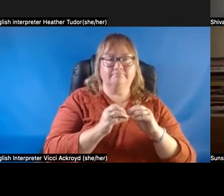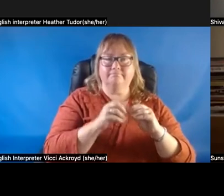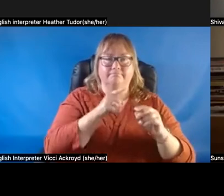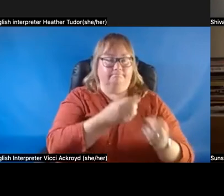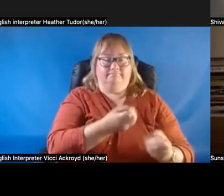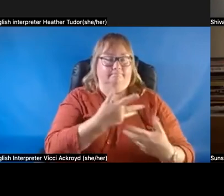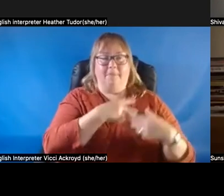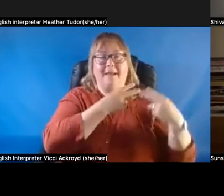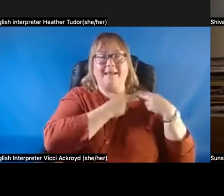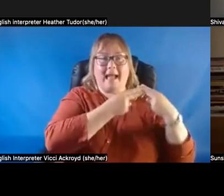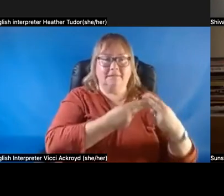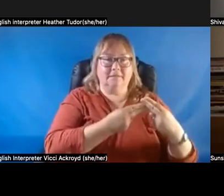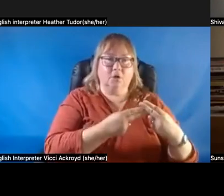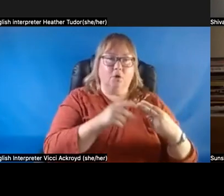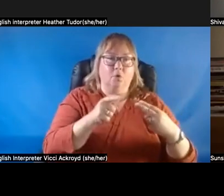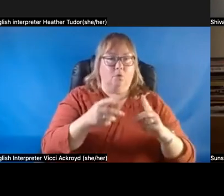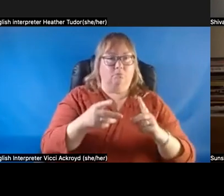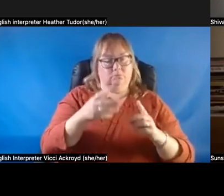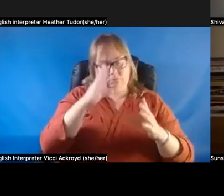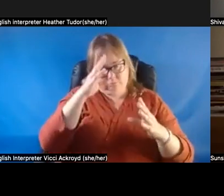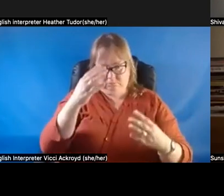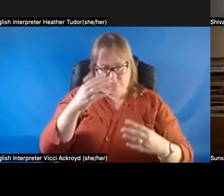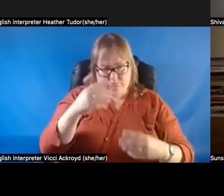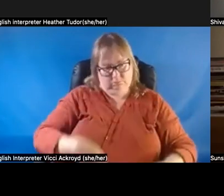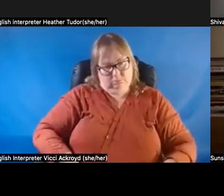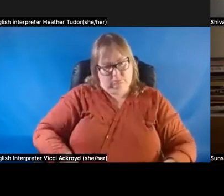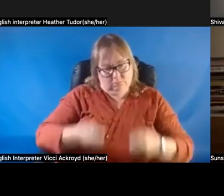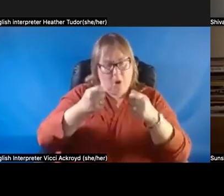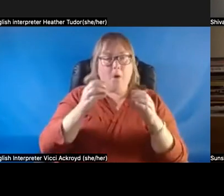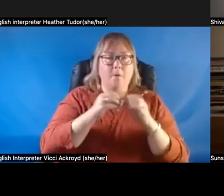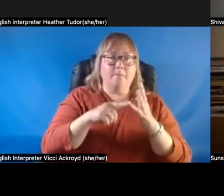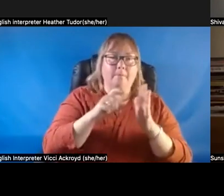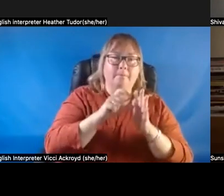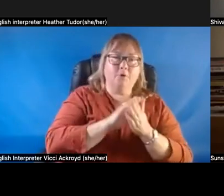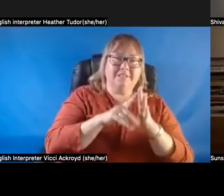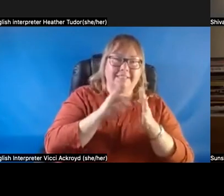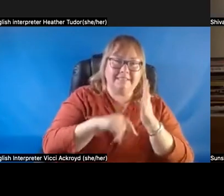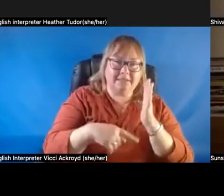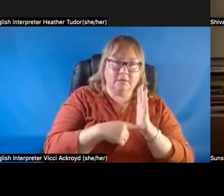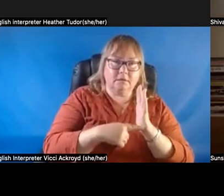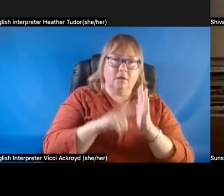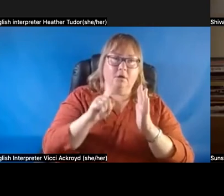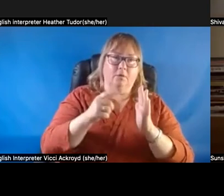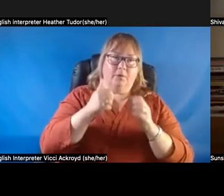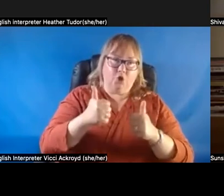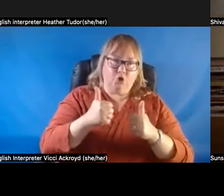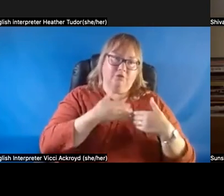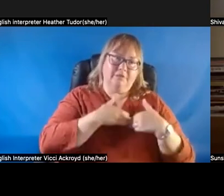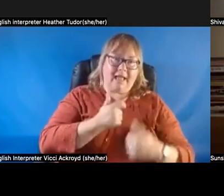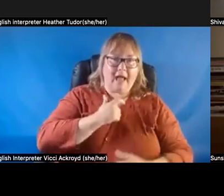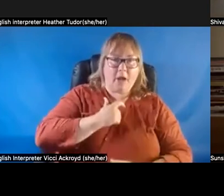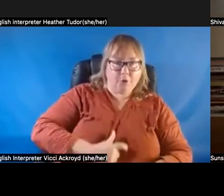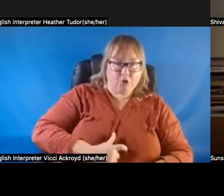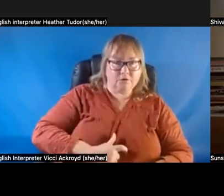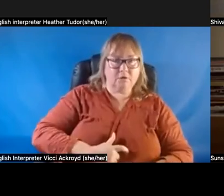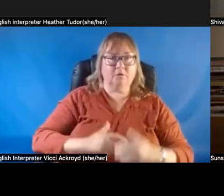are Buddhist, and you have to be just a good, kind person who treats other people